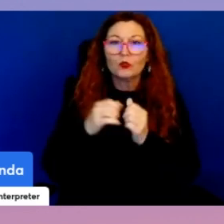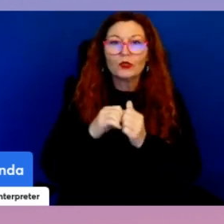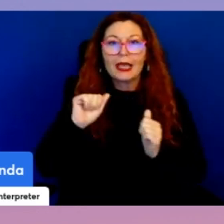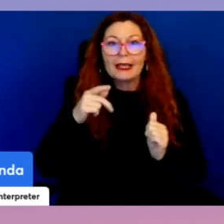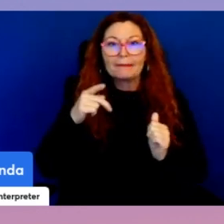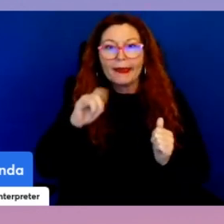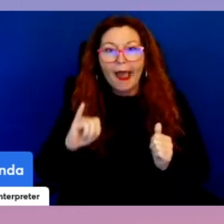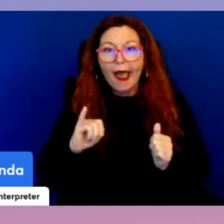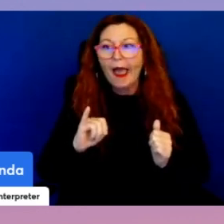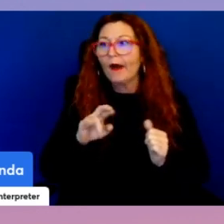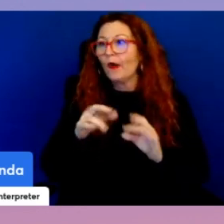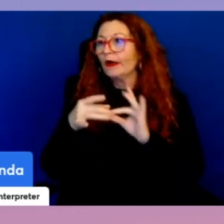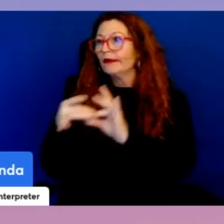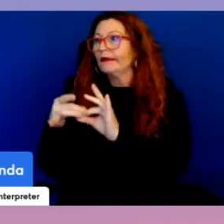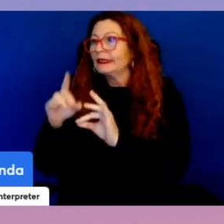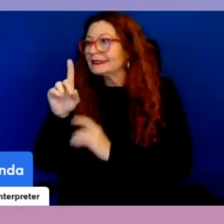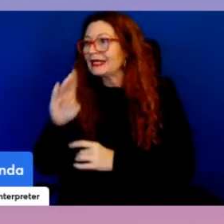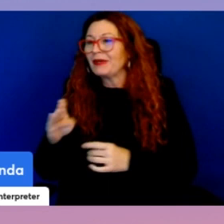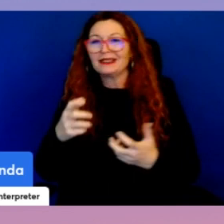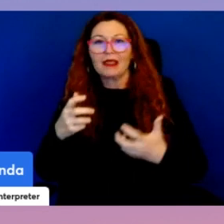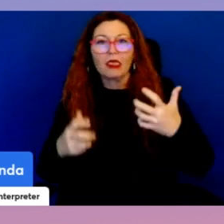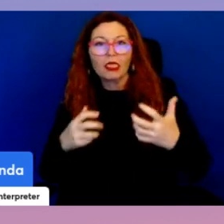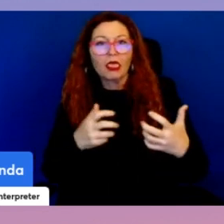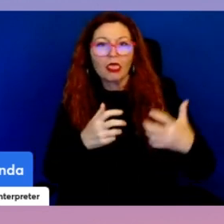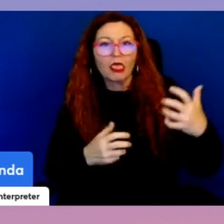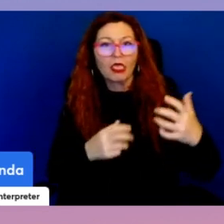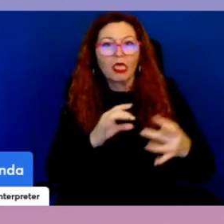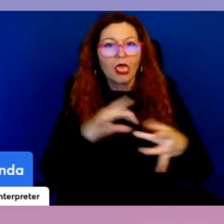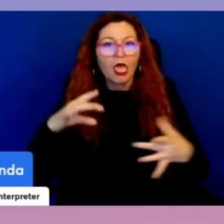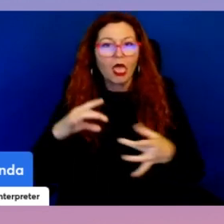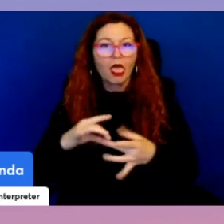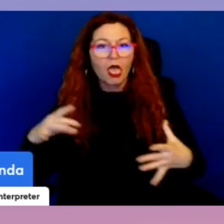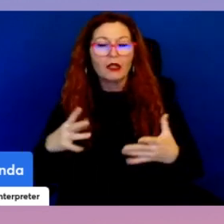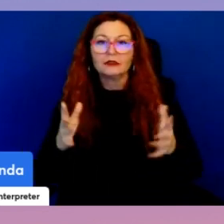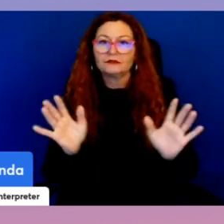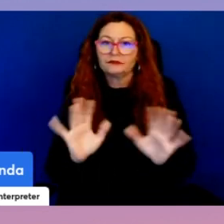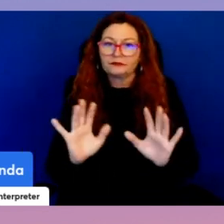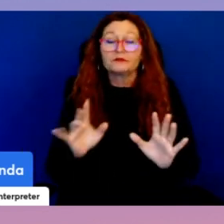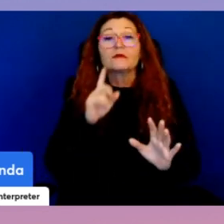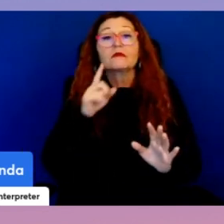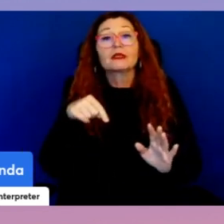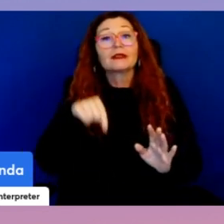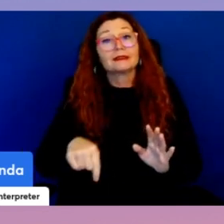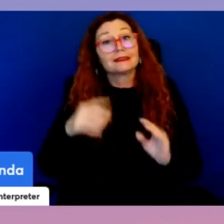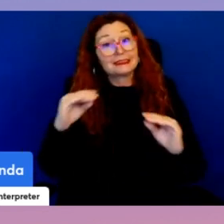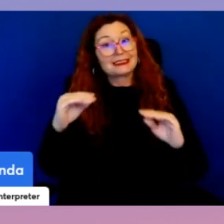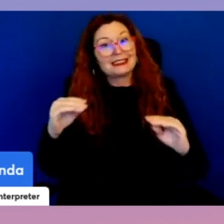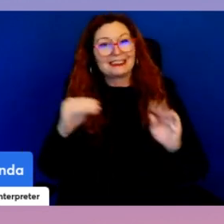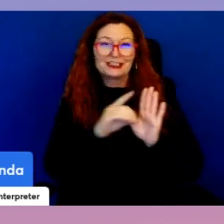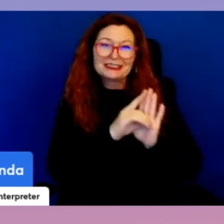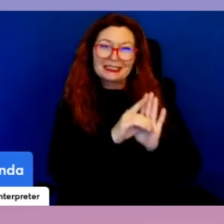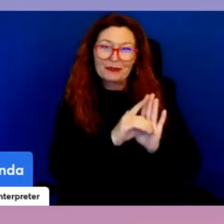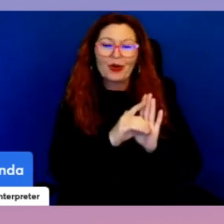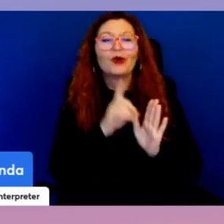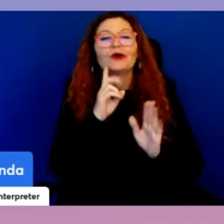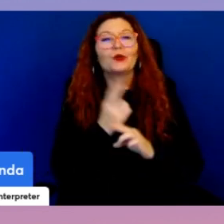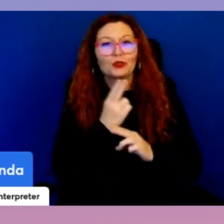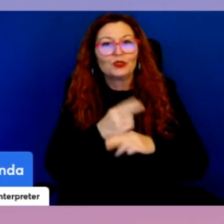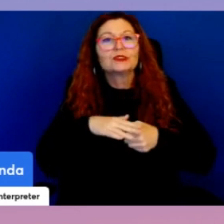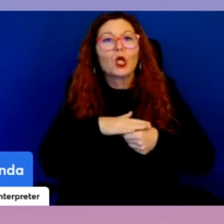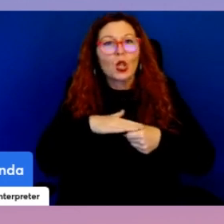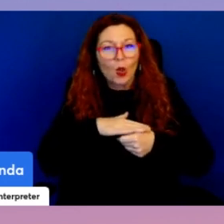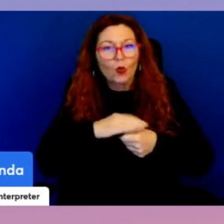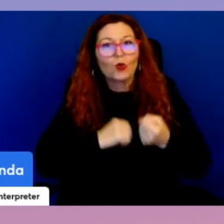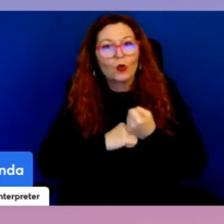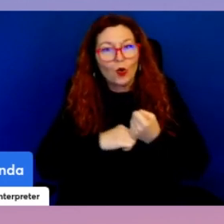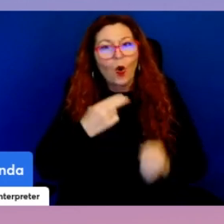the database, and so on. So because this is a demo, I want everything to run on local host. So you'll need to do this in